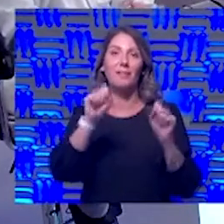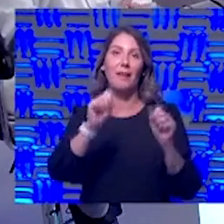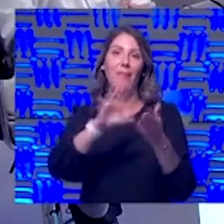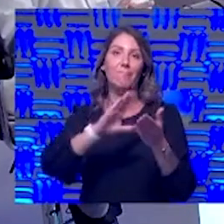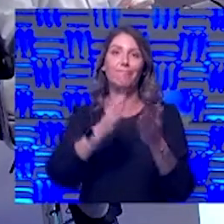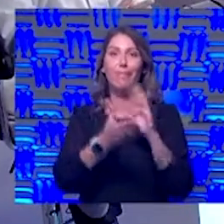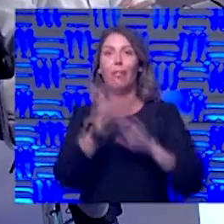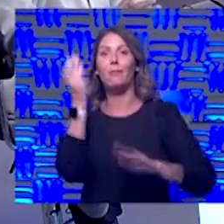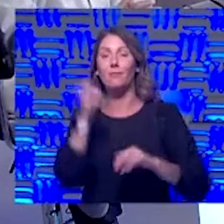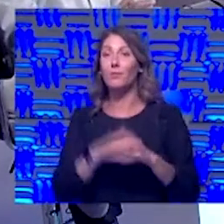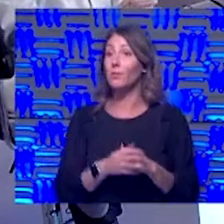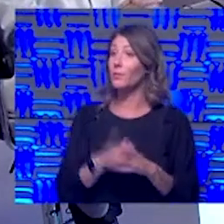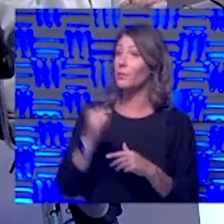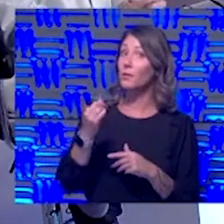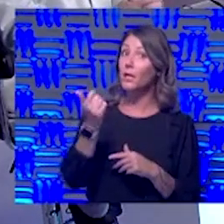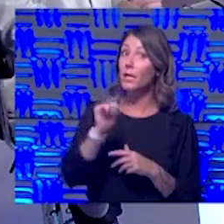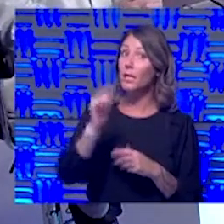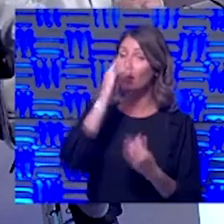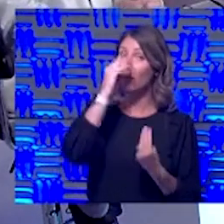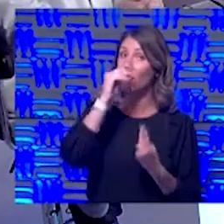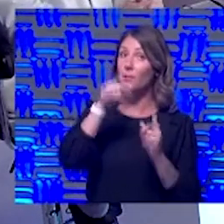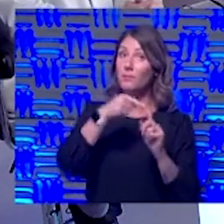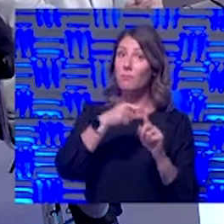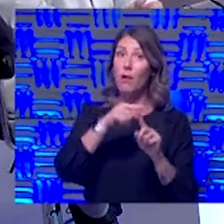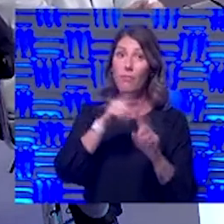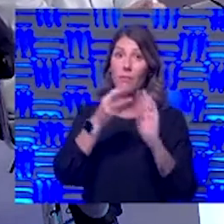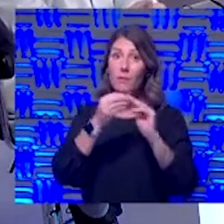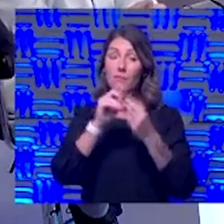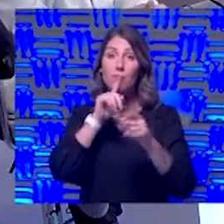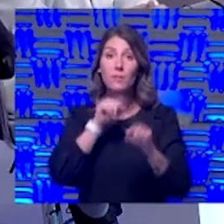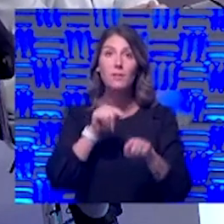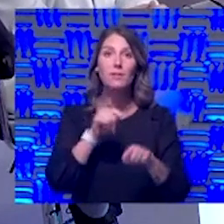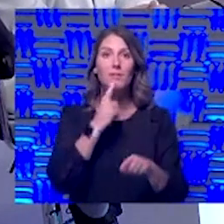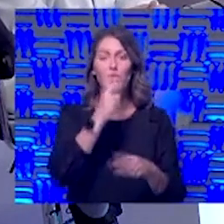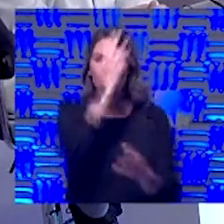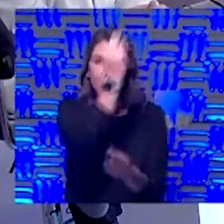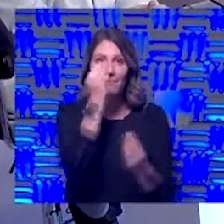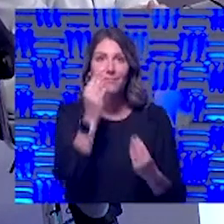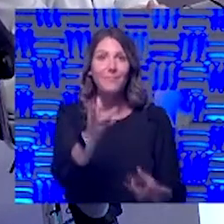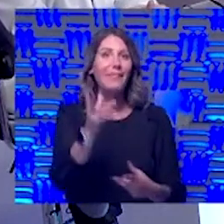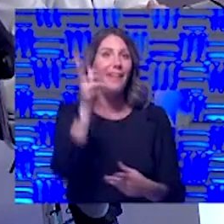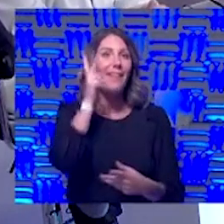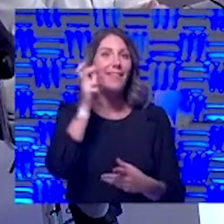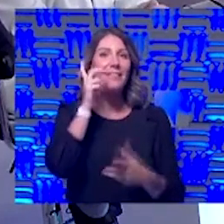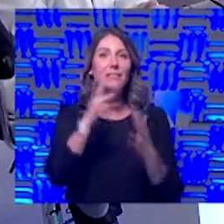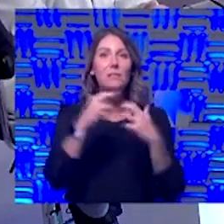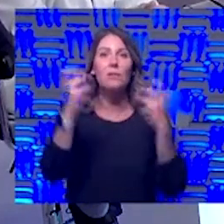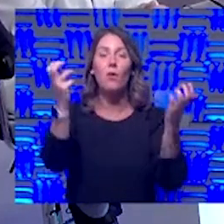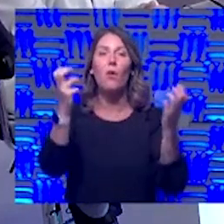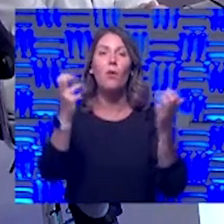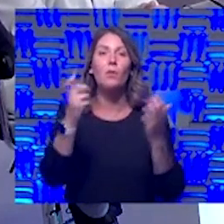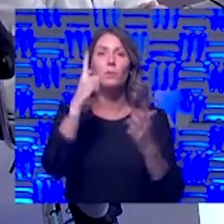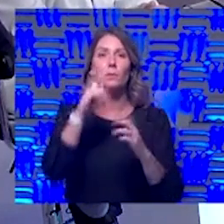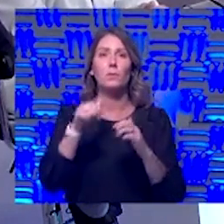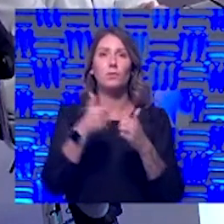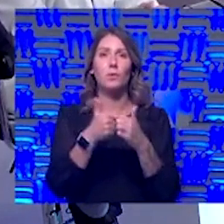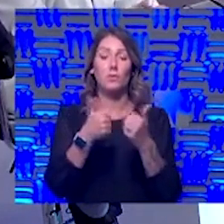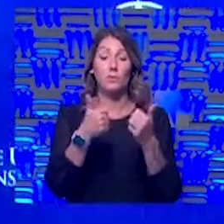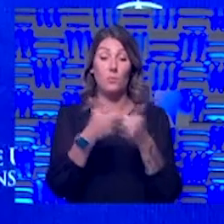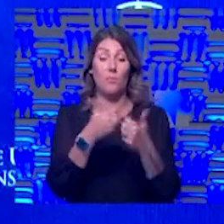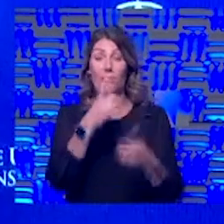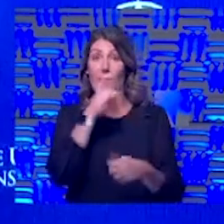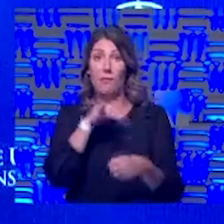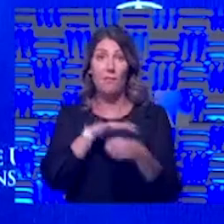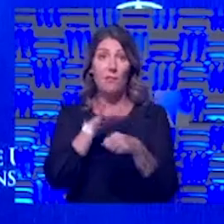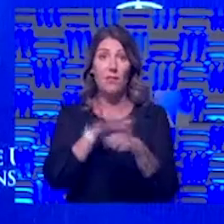I don't know, any thoughts that you have about the answer? Because I think, just to say to our listening audience, you know, one of the challenges is, with the lack of testing